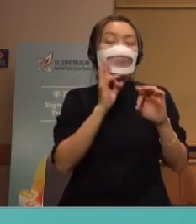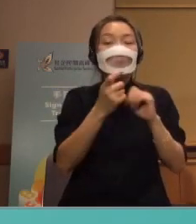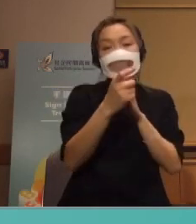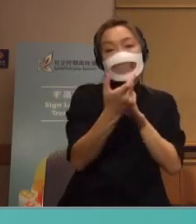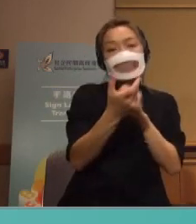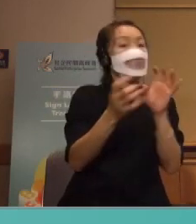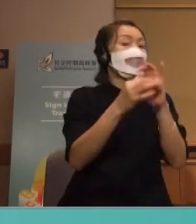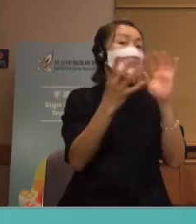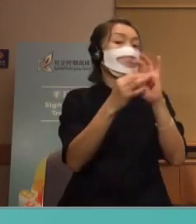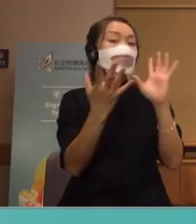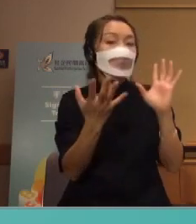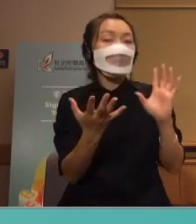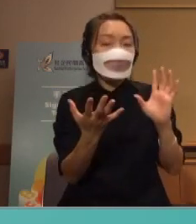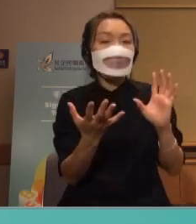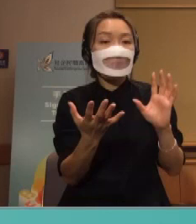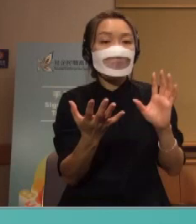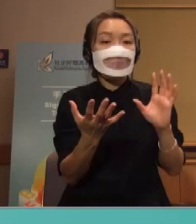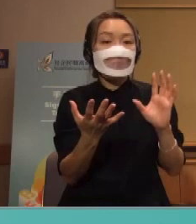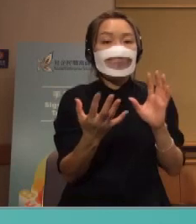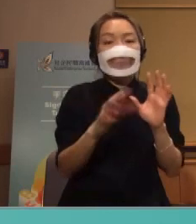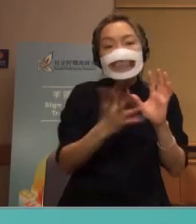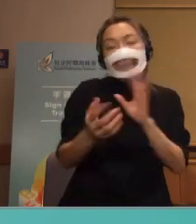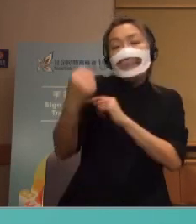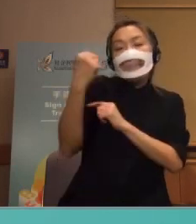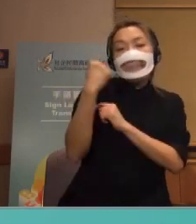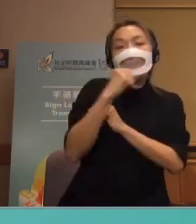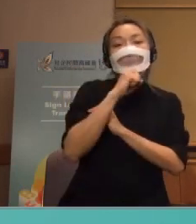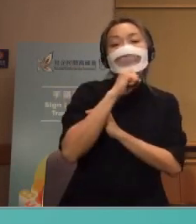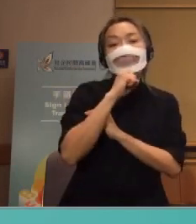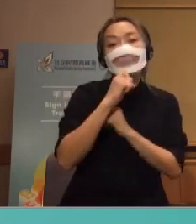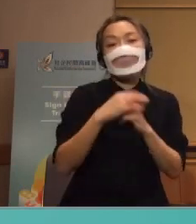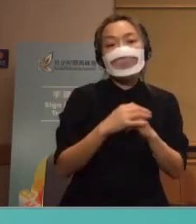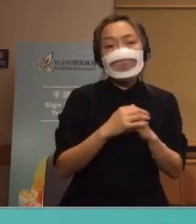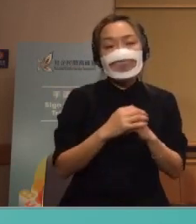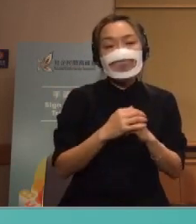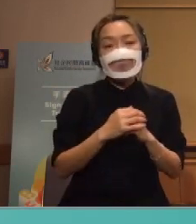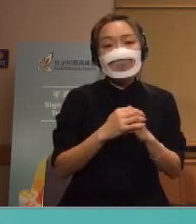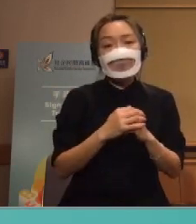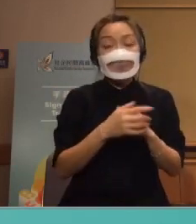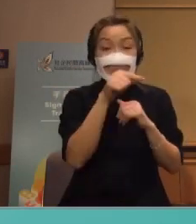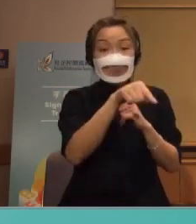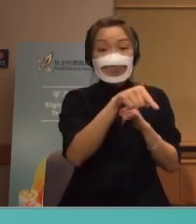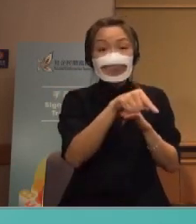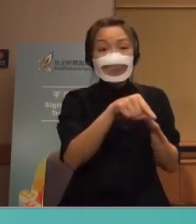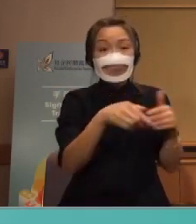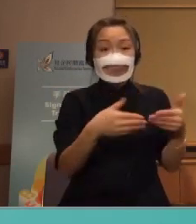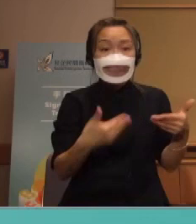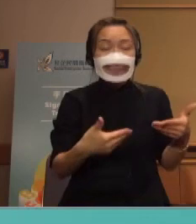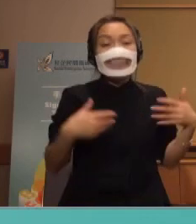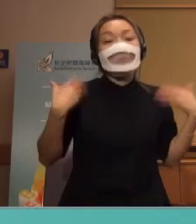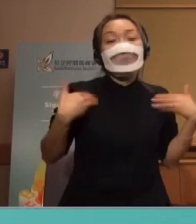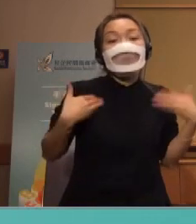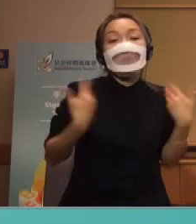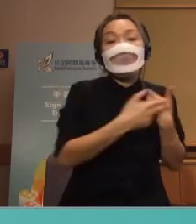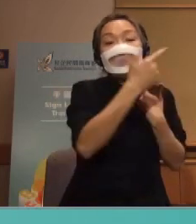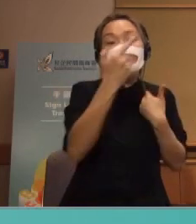feeling. That actually is a more important feeling for happiness than cash. And so we can actually sort of potentially grow people's